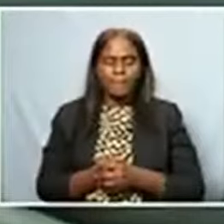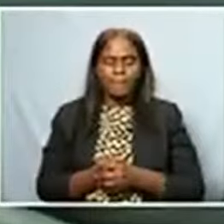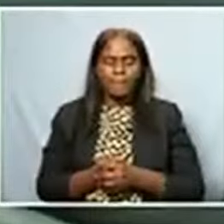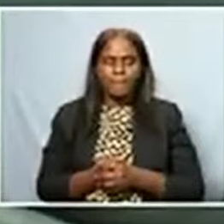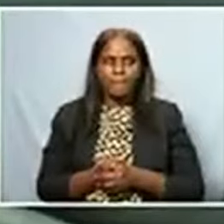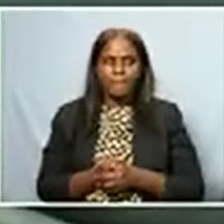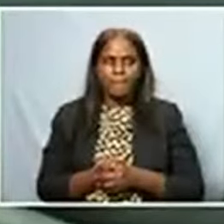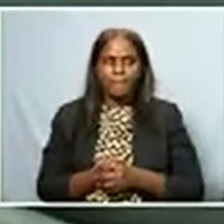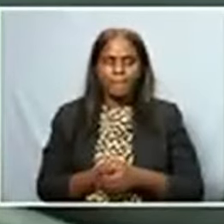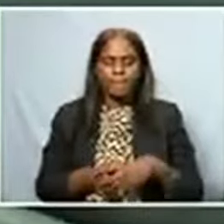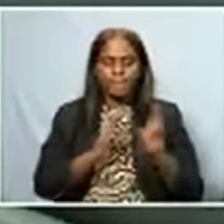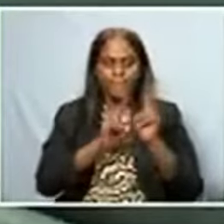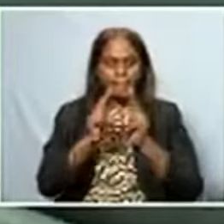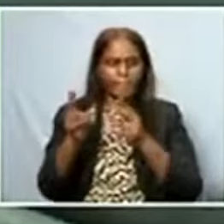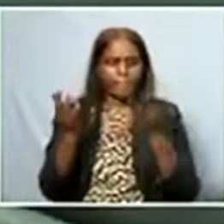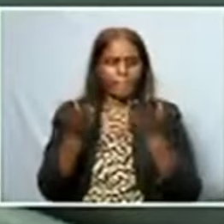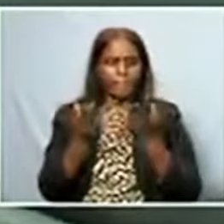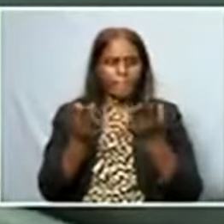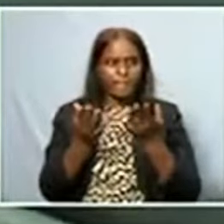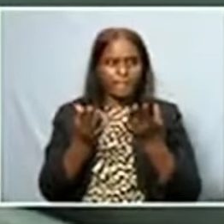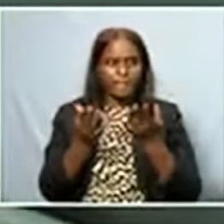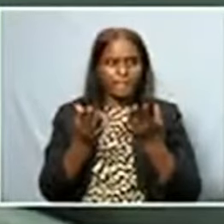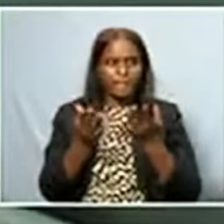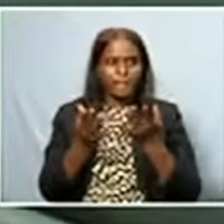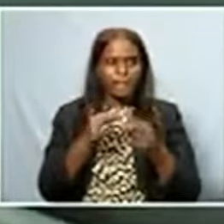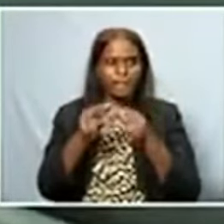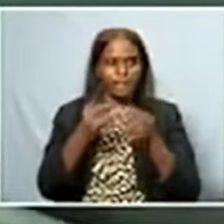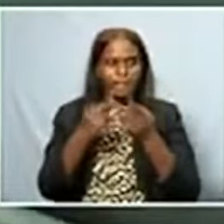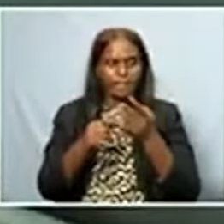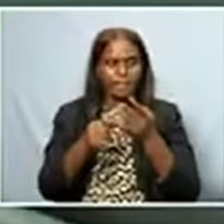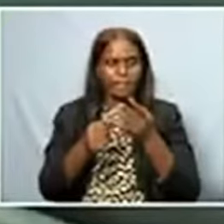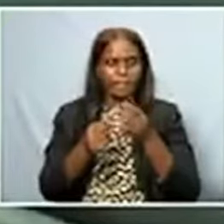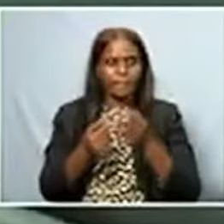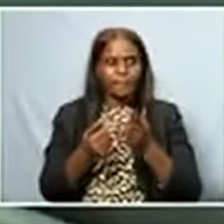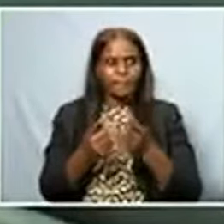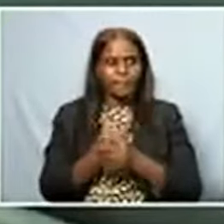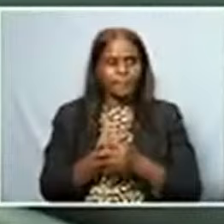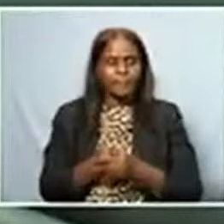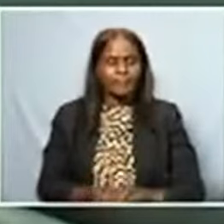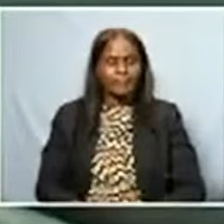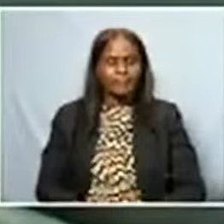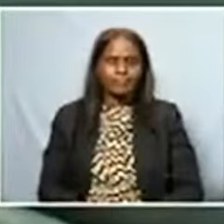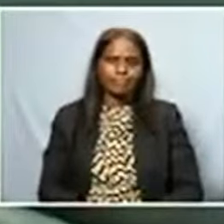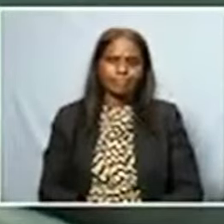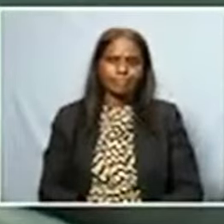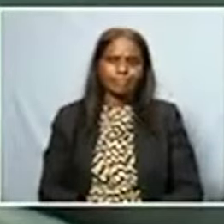You are not responding. Then we are not passing the head if you are not responding.